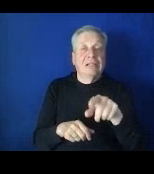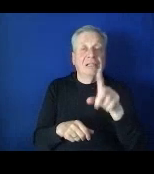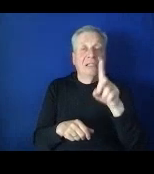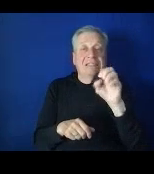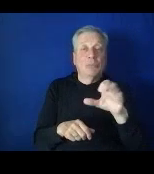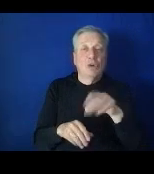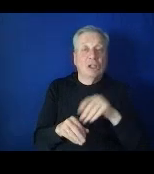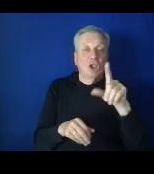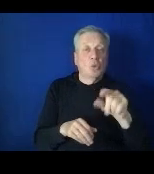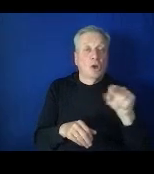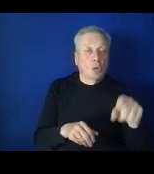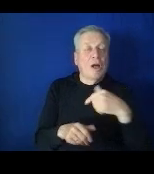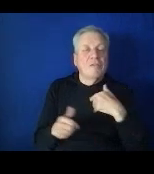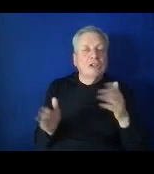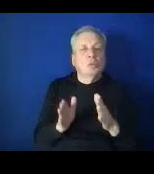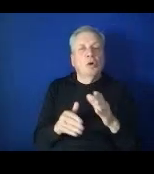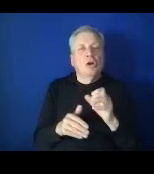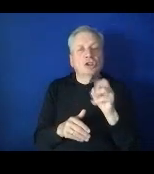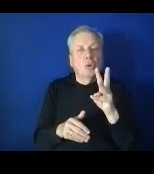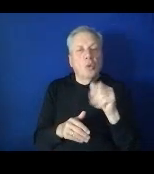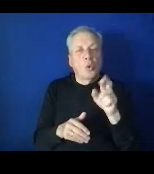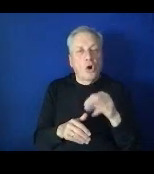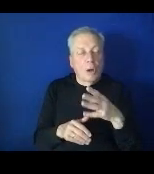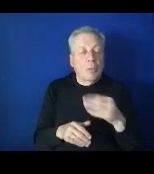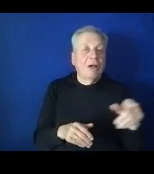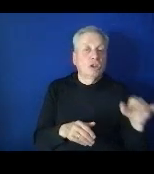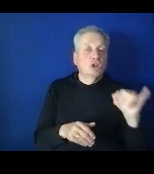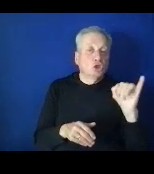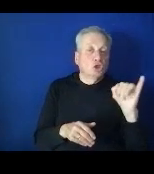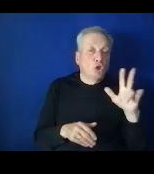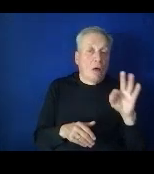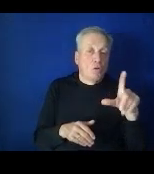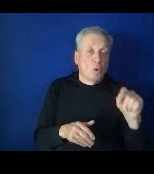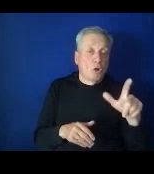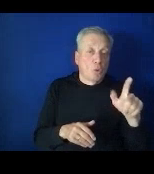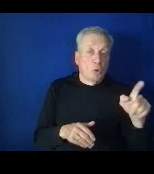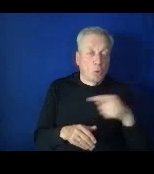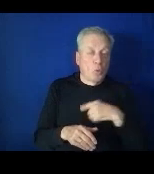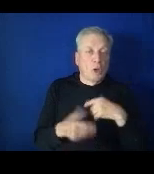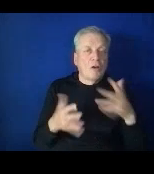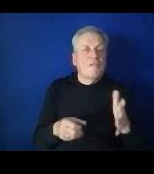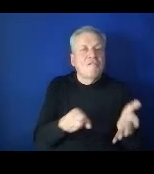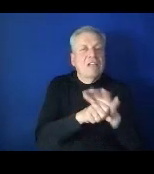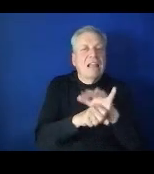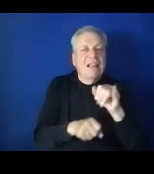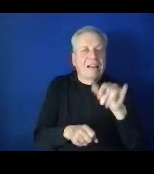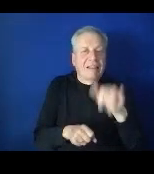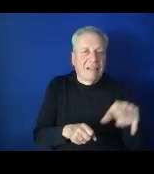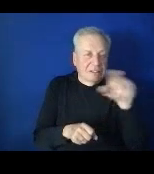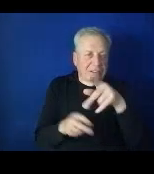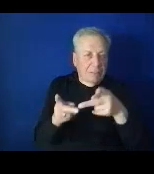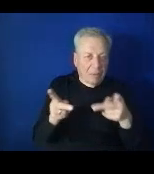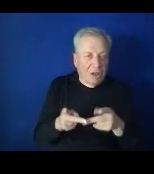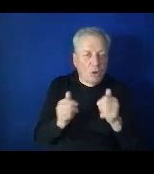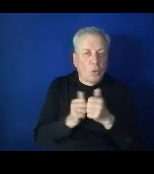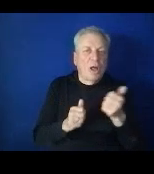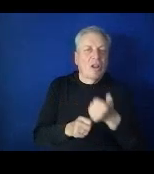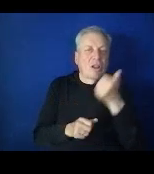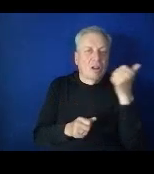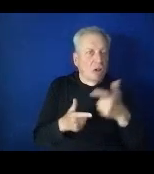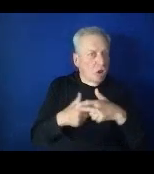small swarm here. Then July of 2021, we filled in this space right here with another pretty